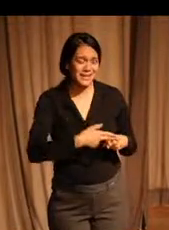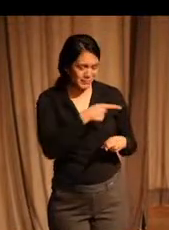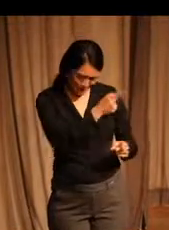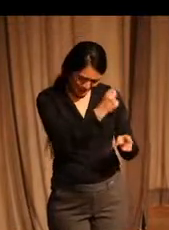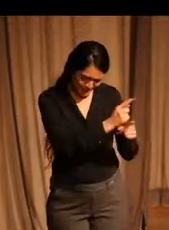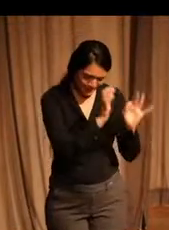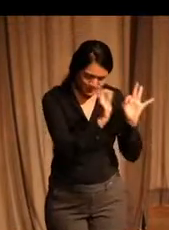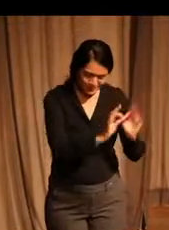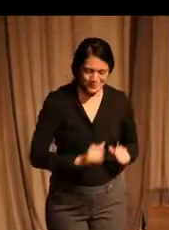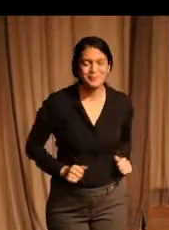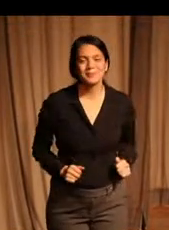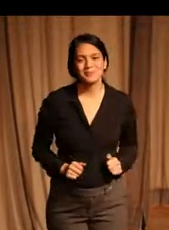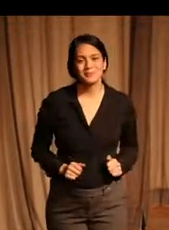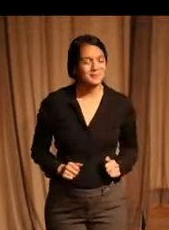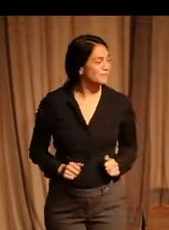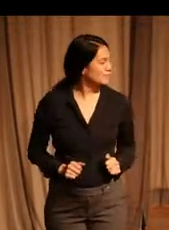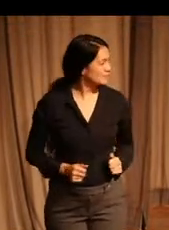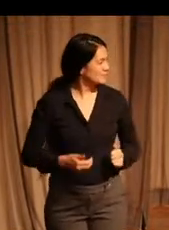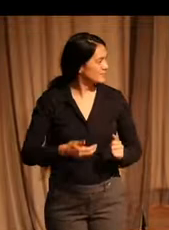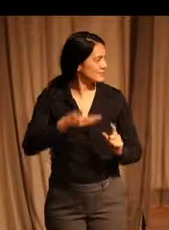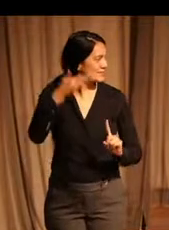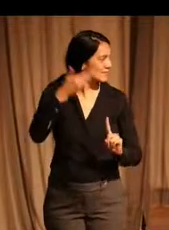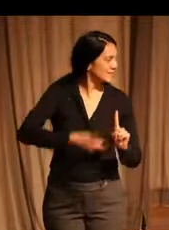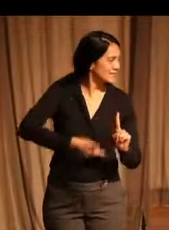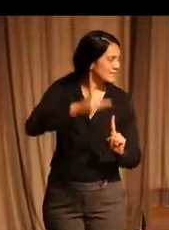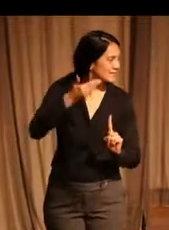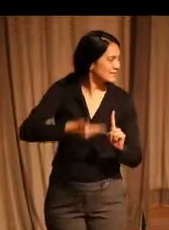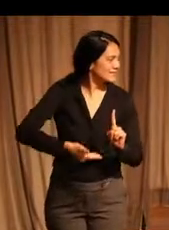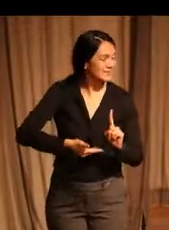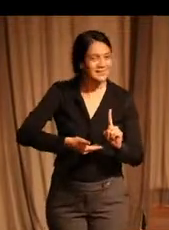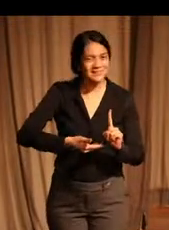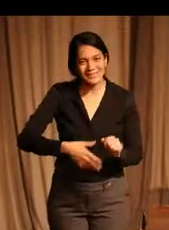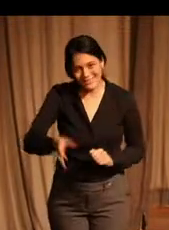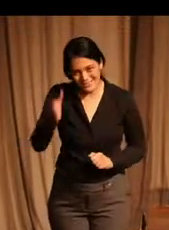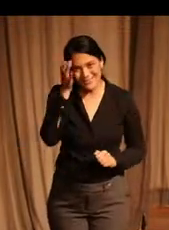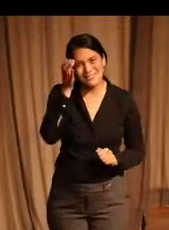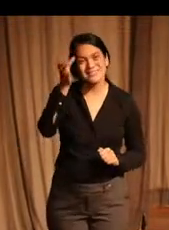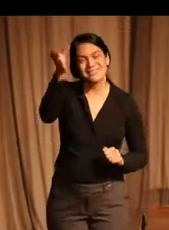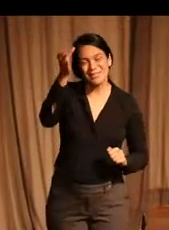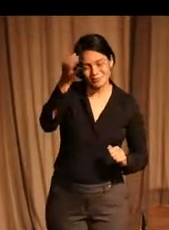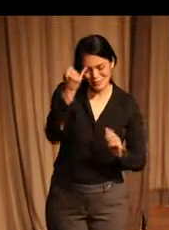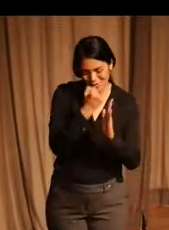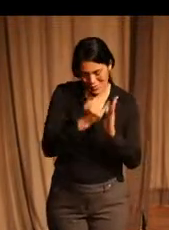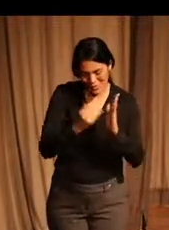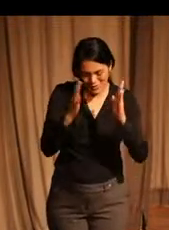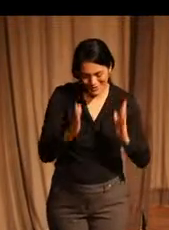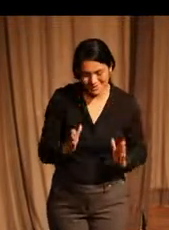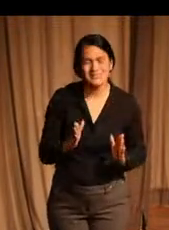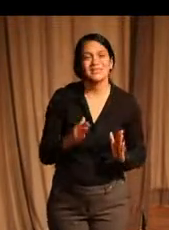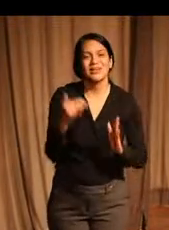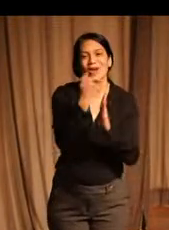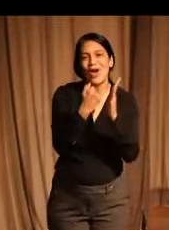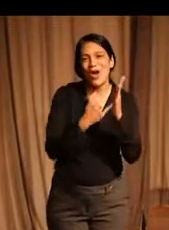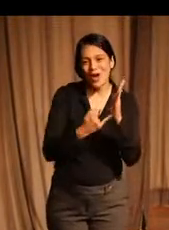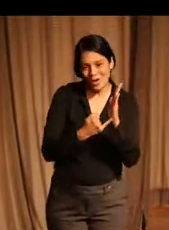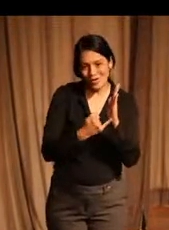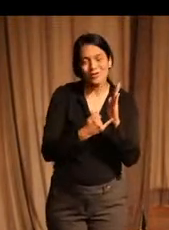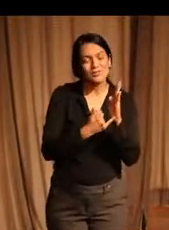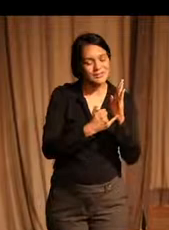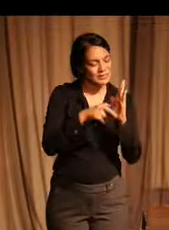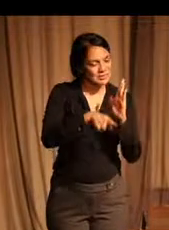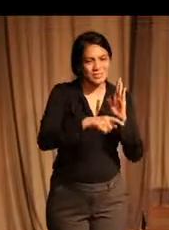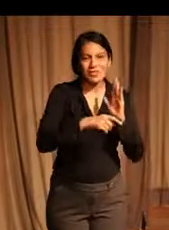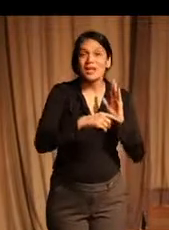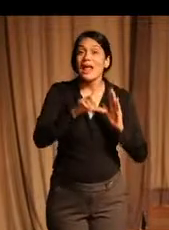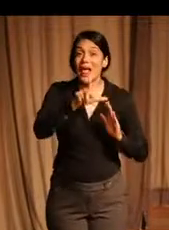Okay. Is a conceptual artist whose projects have been recognized and acknowledged by Art Forum, the New York Times, the Washington